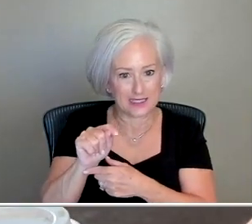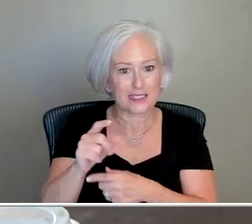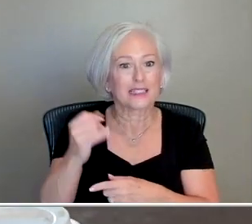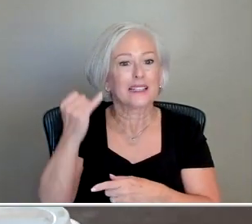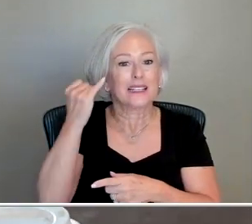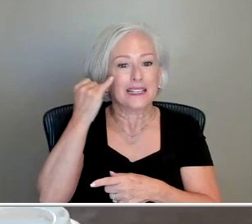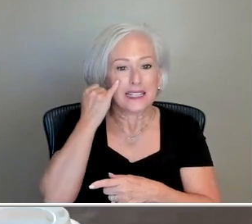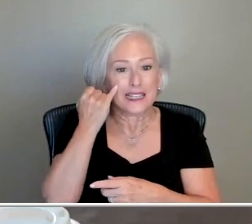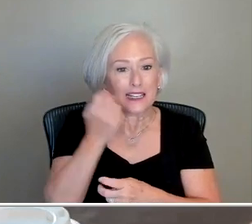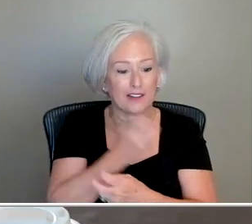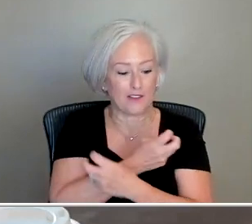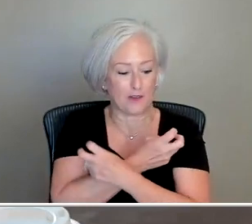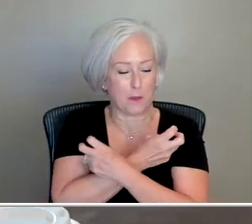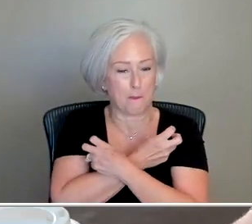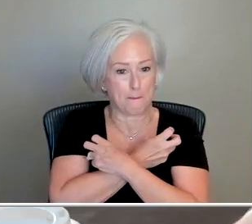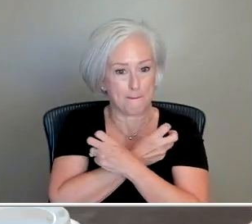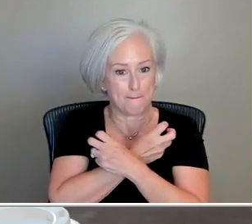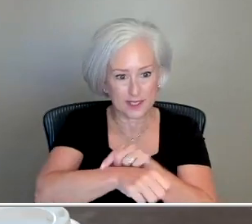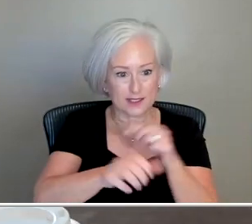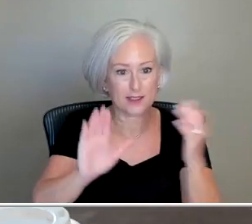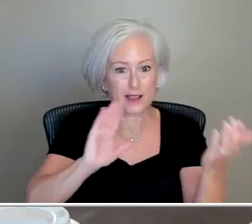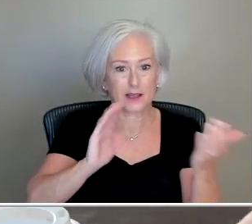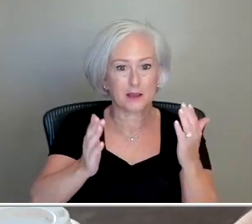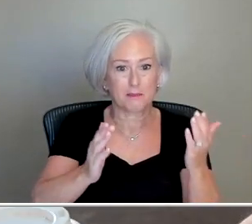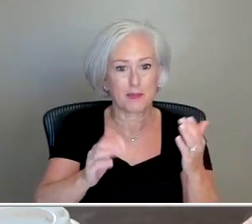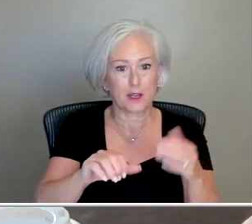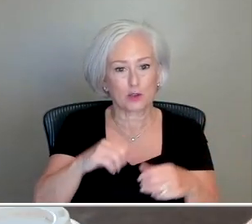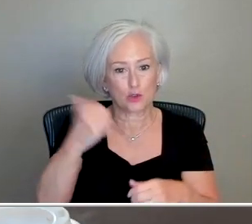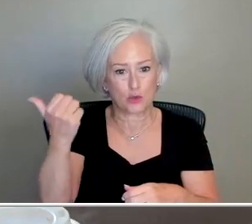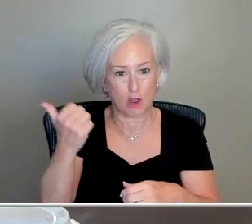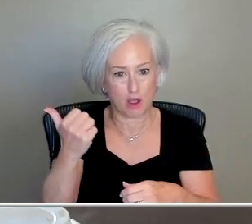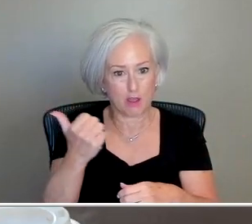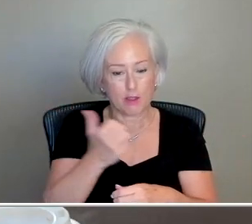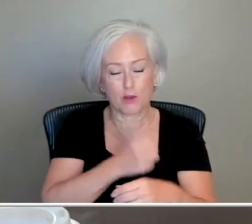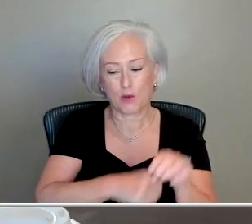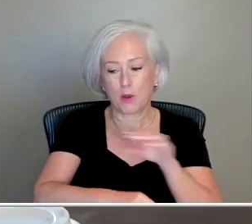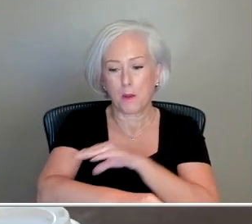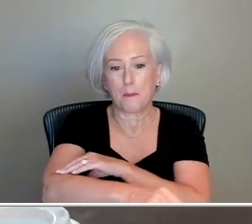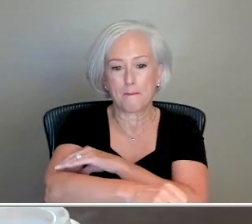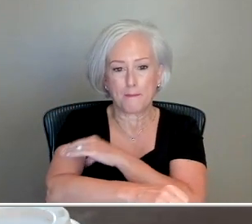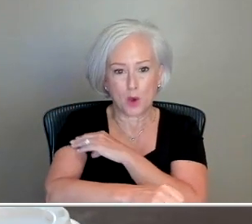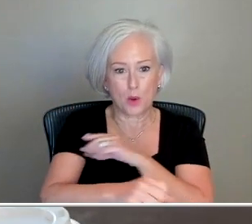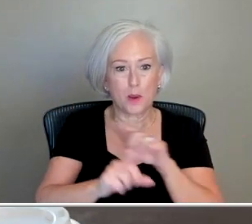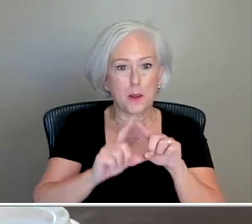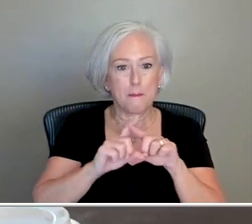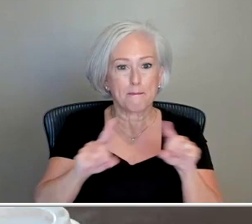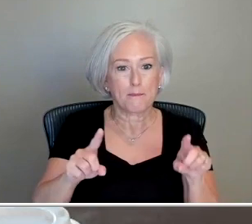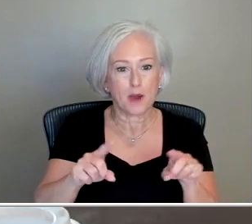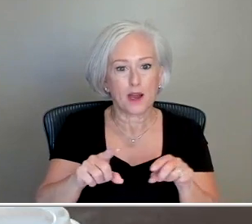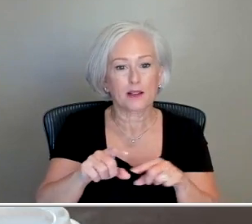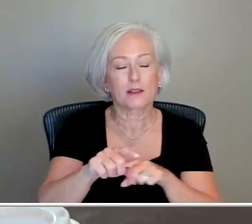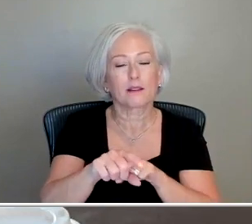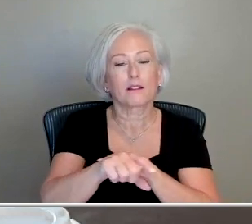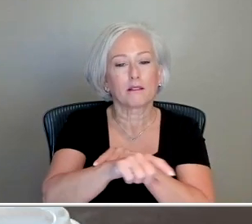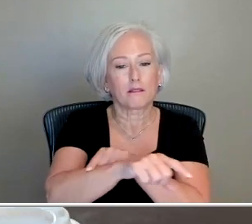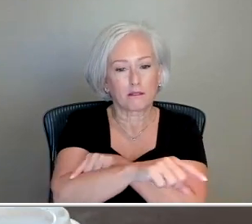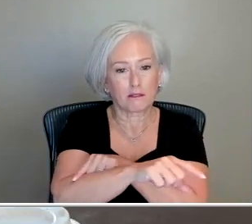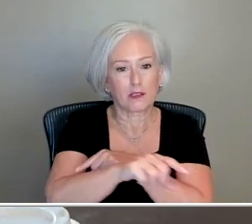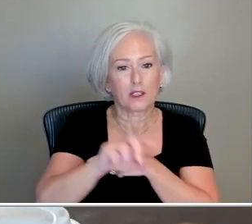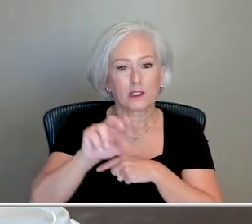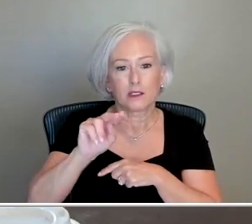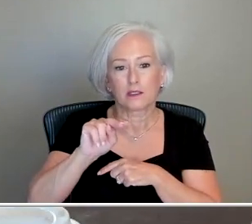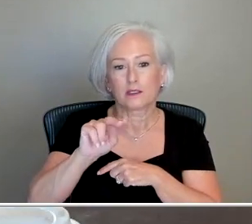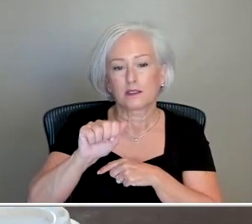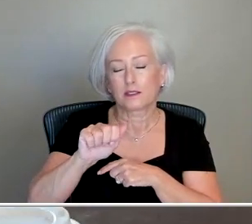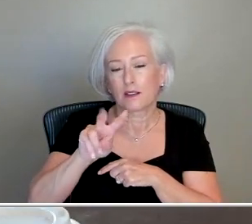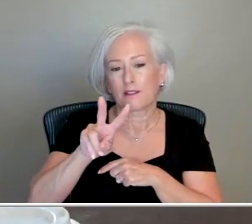different than breaking your bone. Dr. Rosenthal probably knows that. But the navicular bone it takes a long time to heal. So I had to